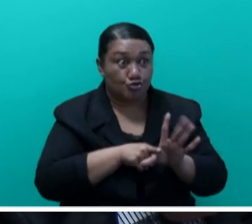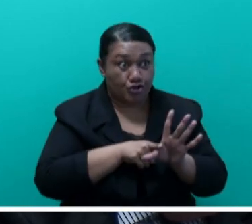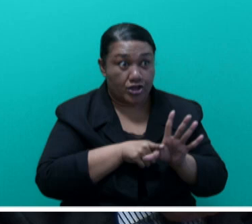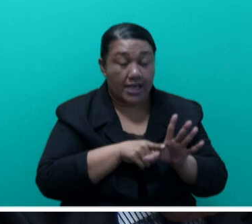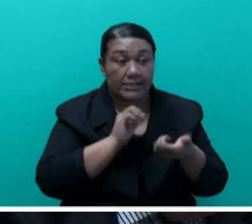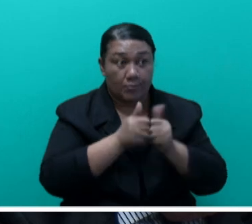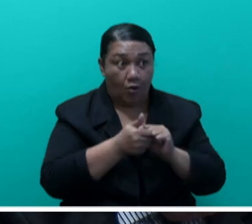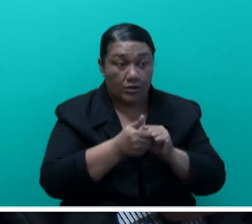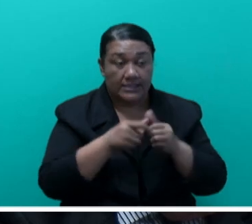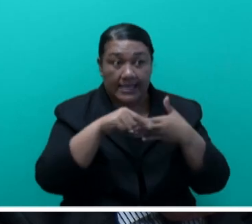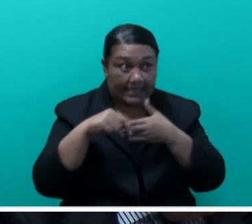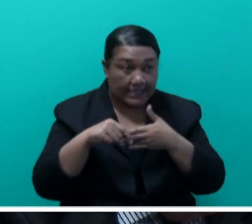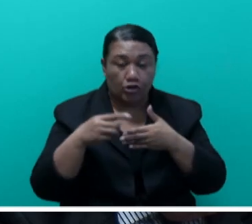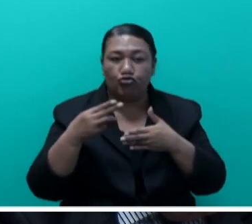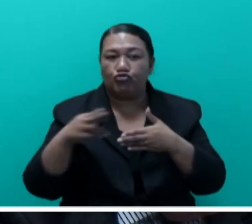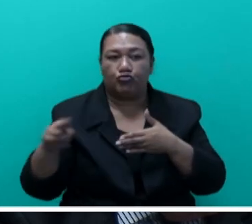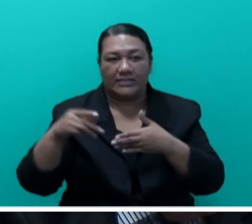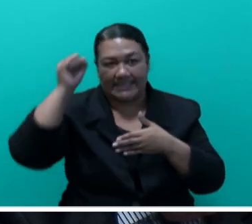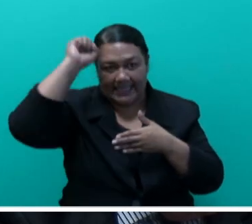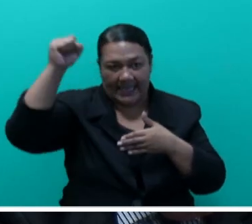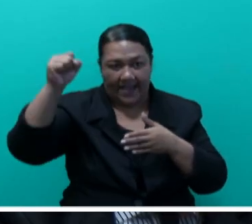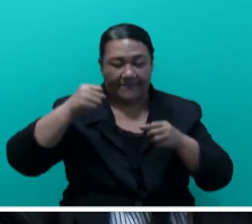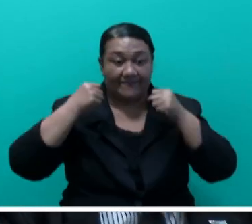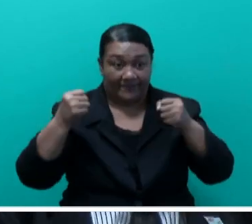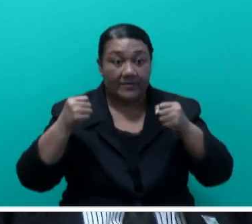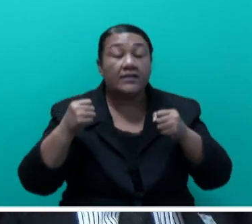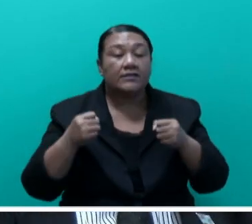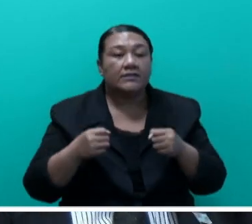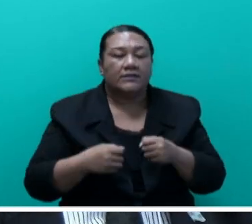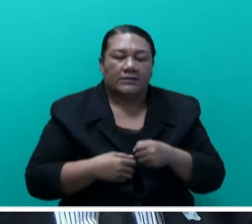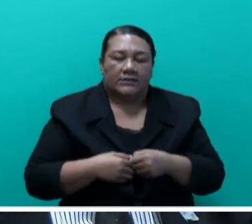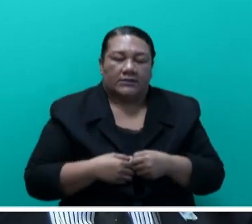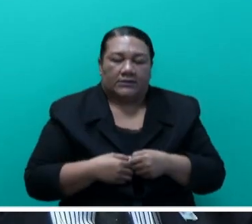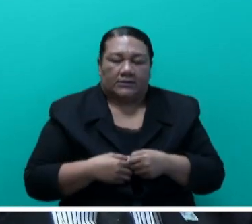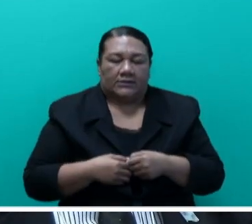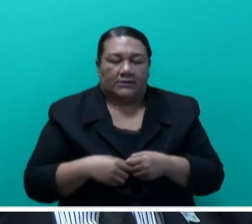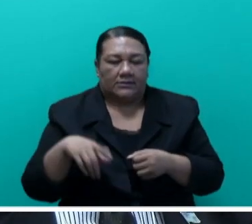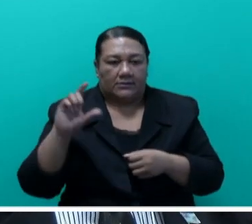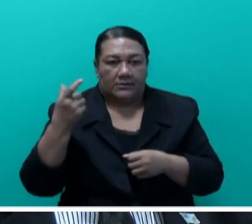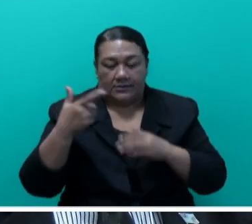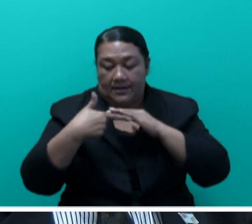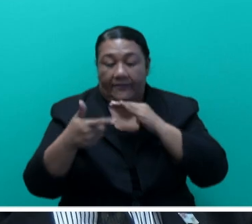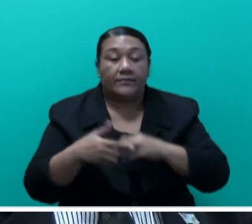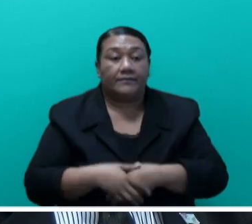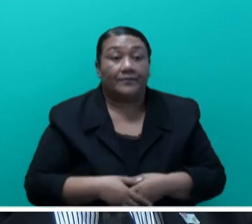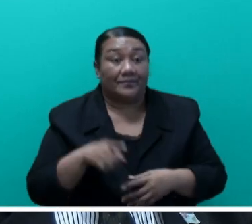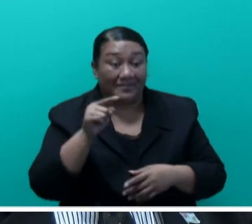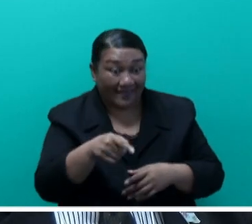sports leagues to senior fitness classes. The policy ensures to create a culture